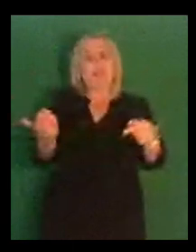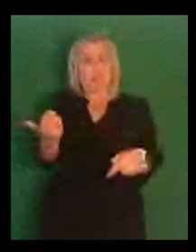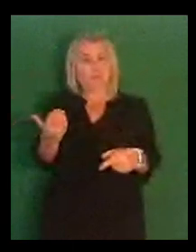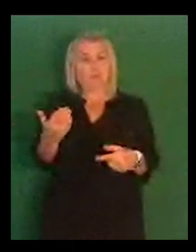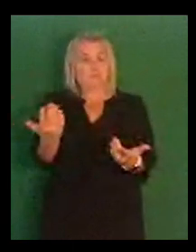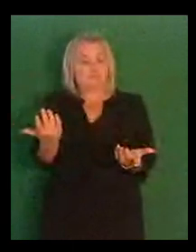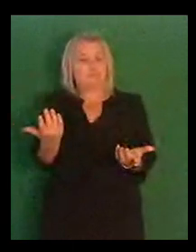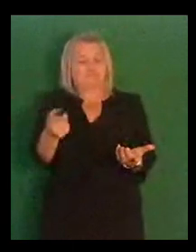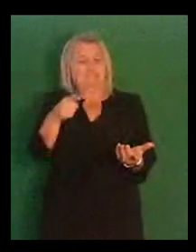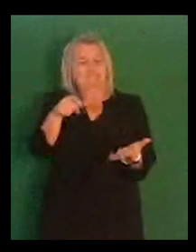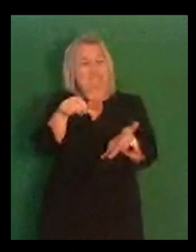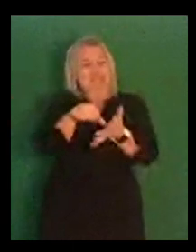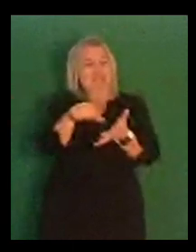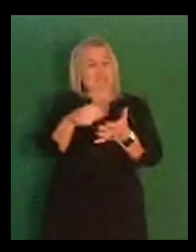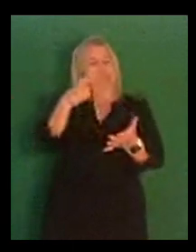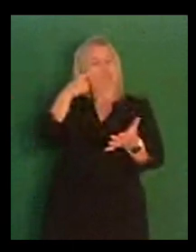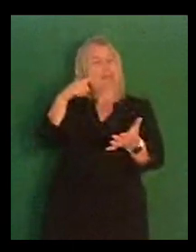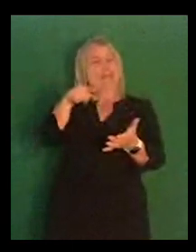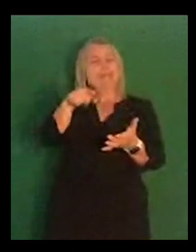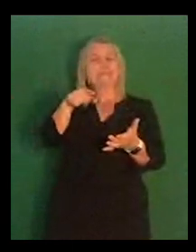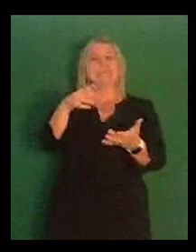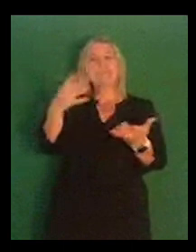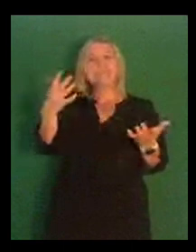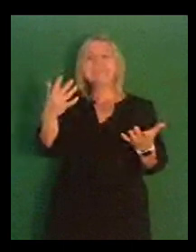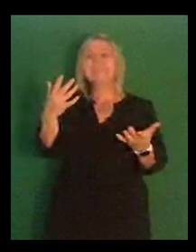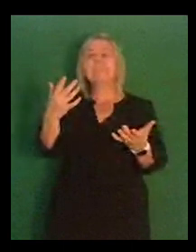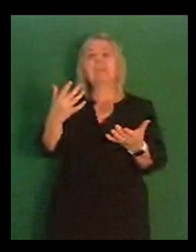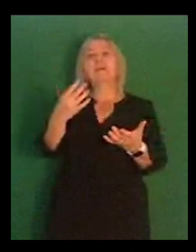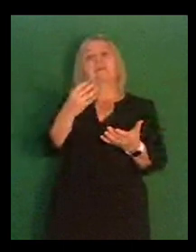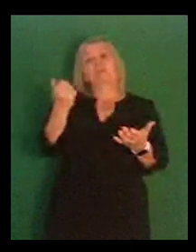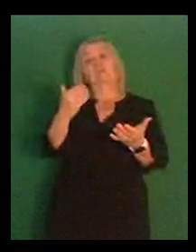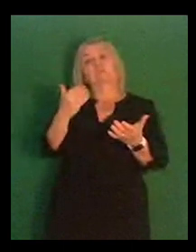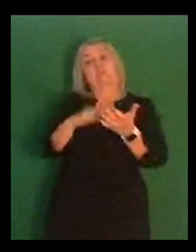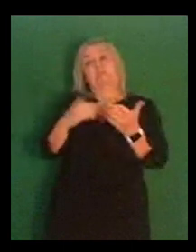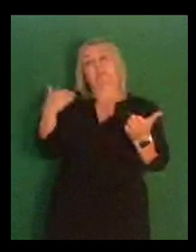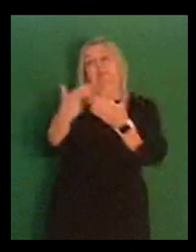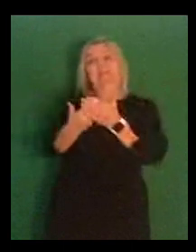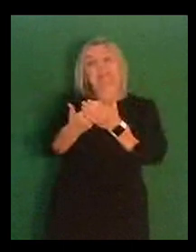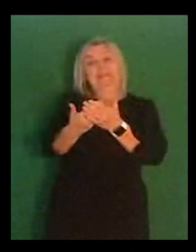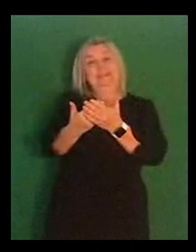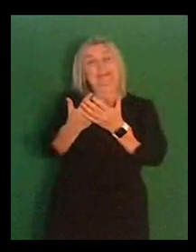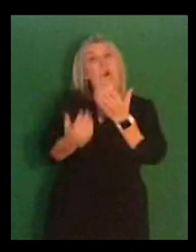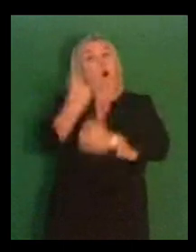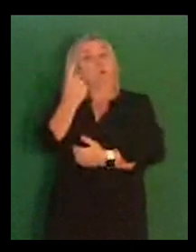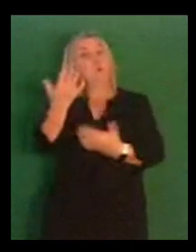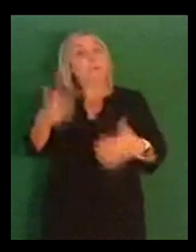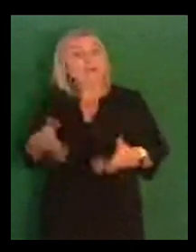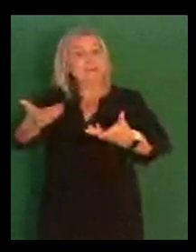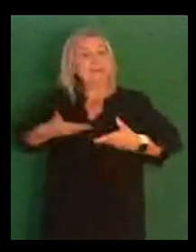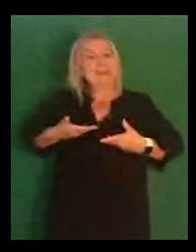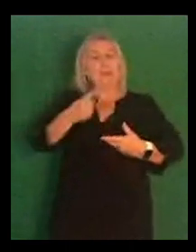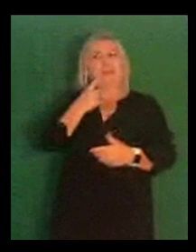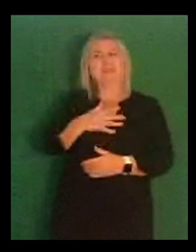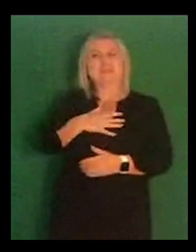in some ways, the opportunity that these last few months have presented, and how uncomfortable people feel in classifying anything around this